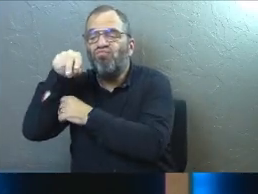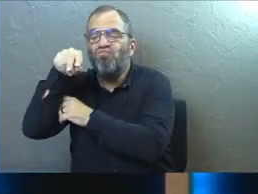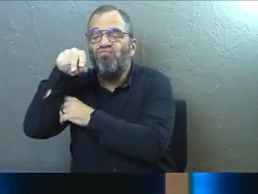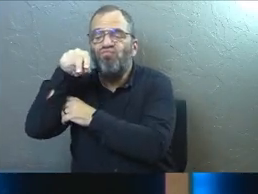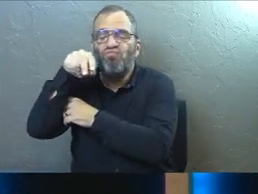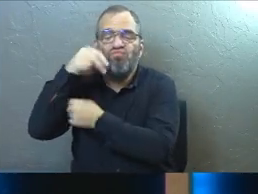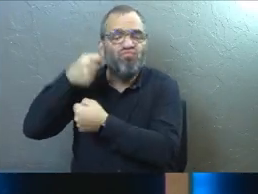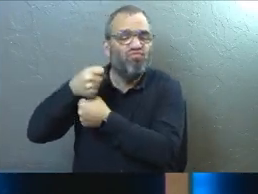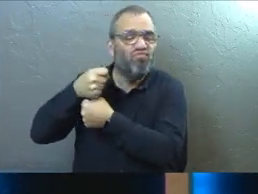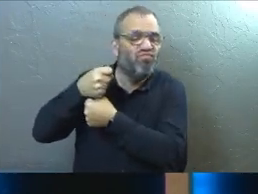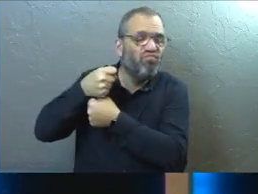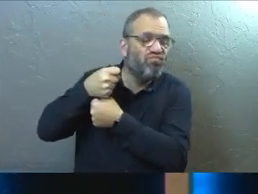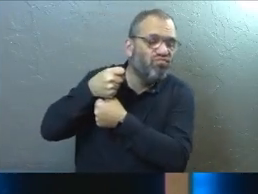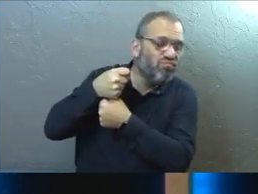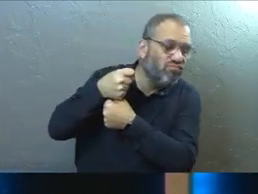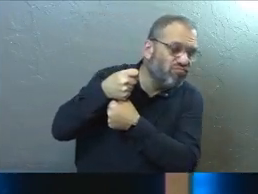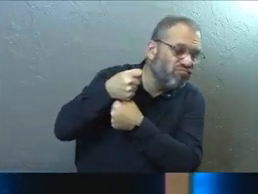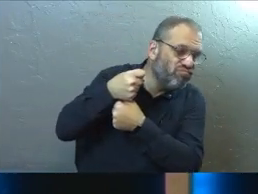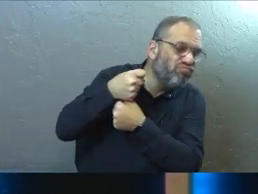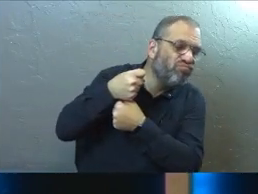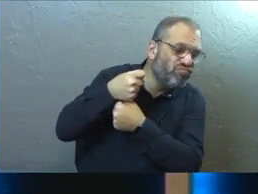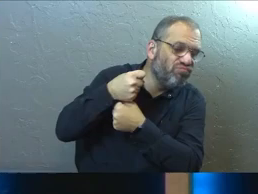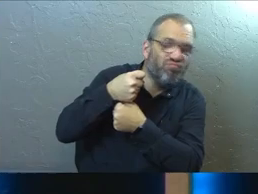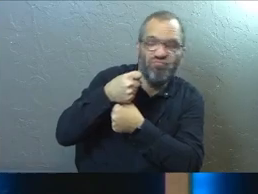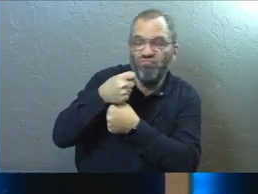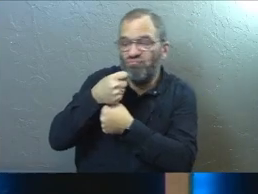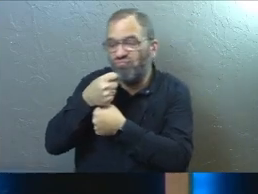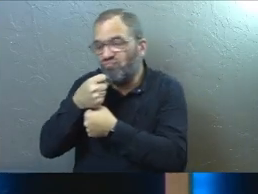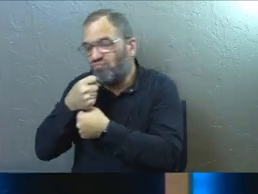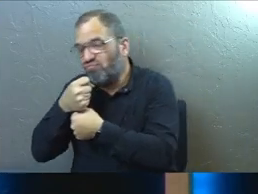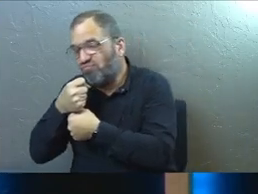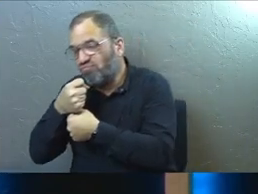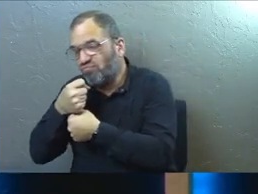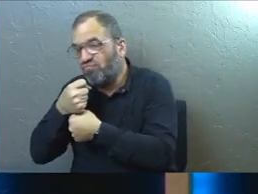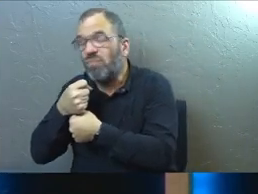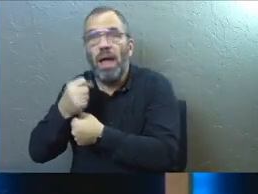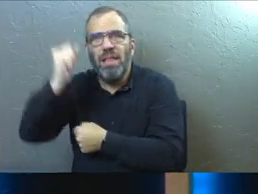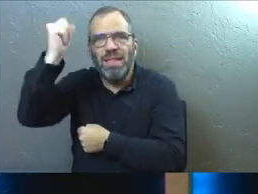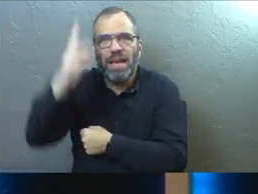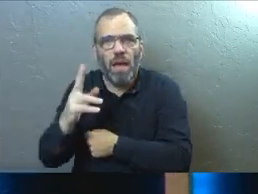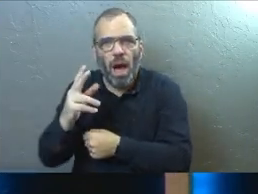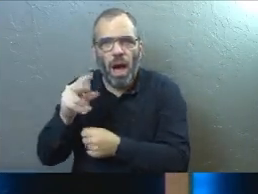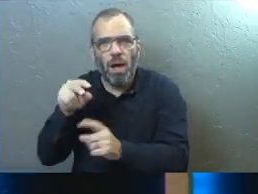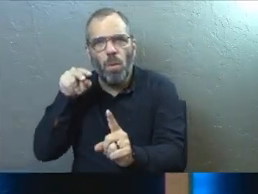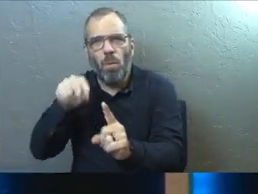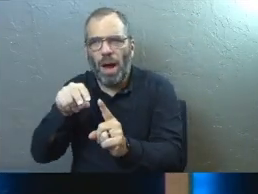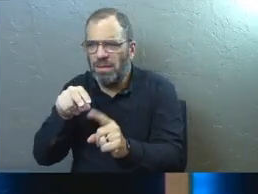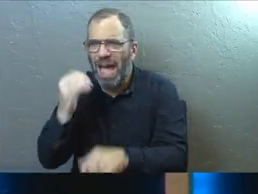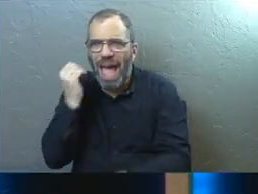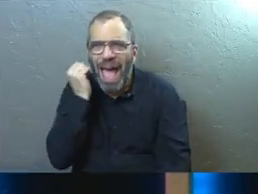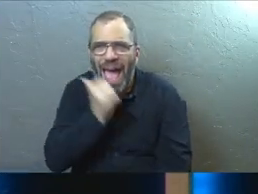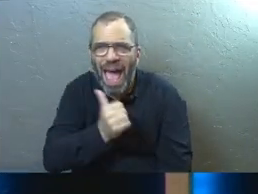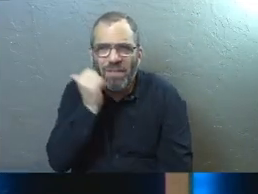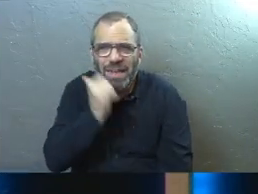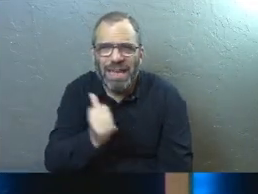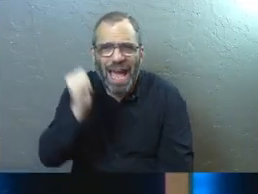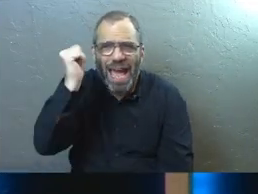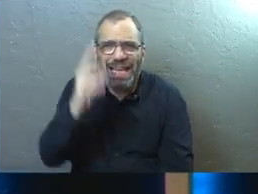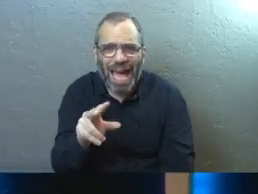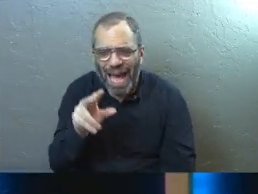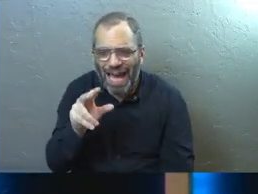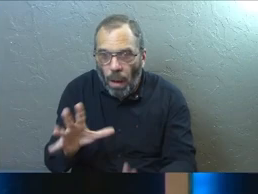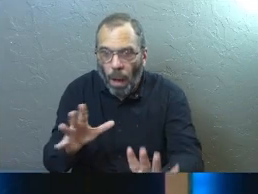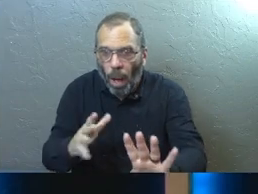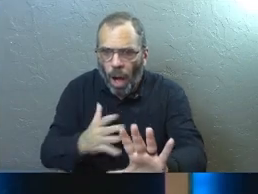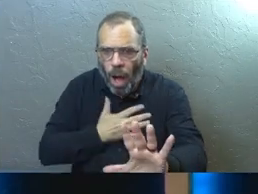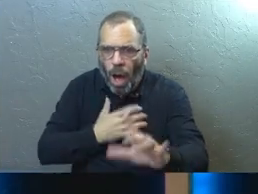simple this morning, but so good for us, that God watches over us. There's never been a single moment in your life where God was